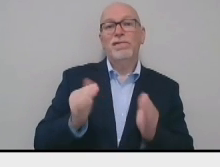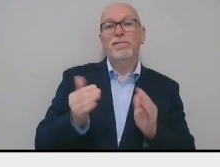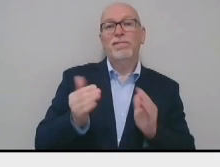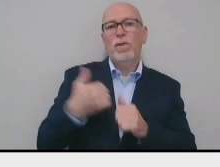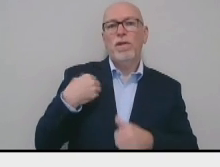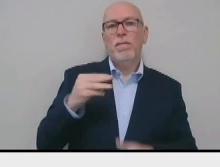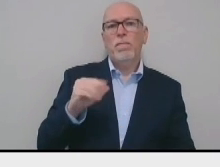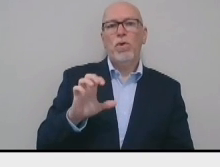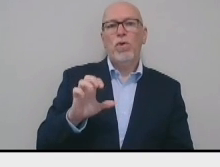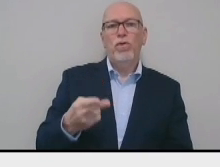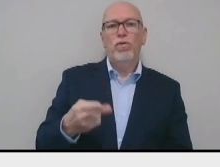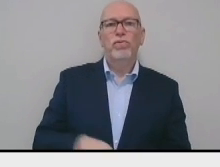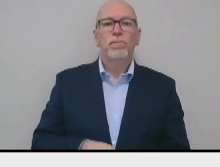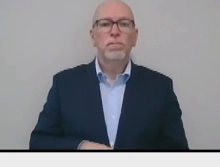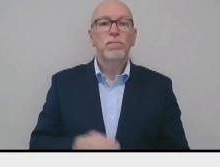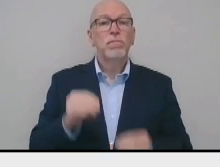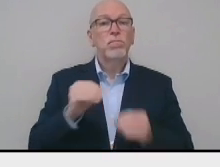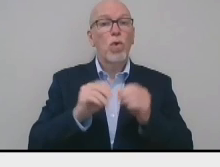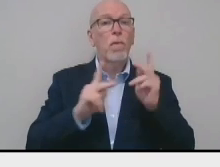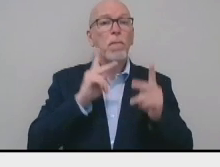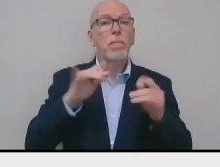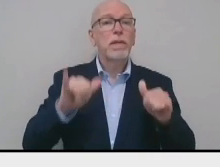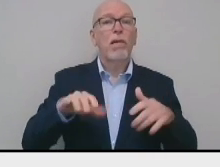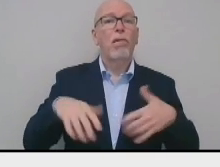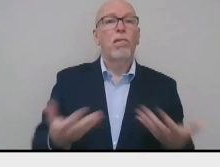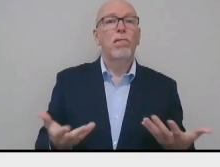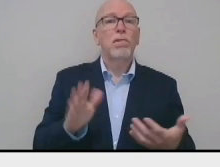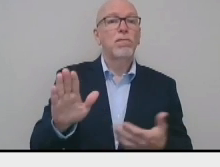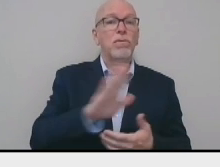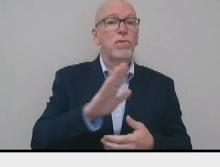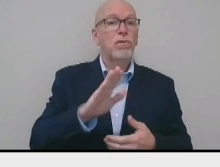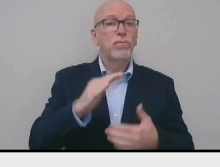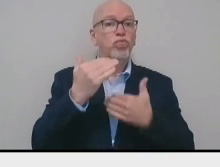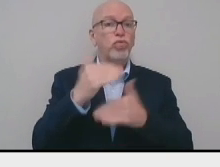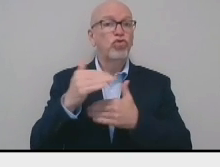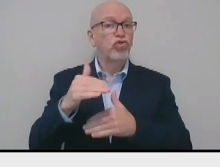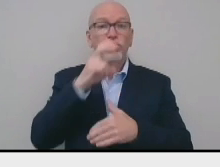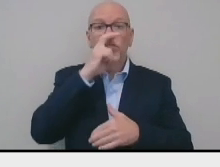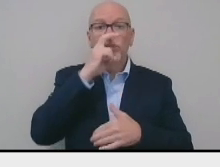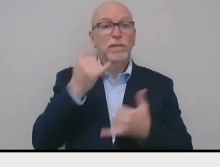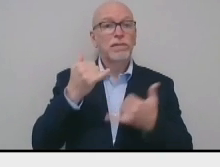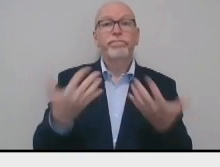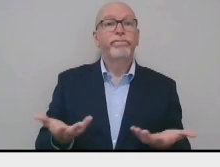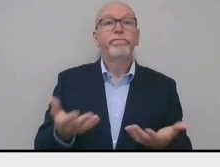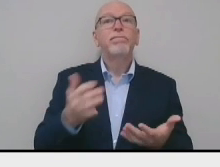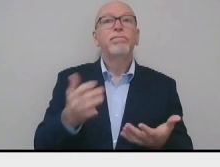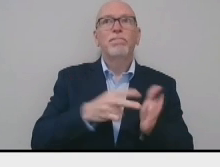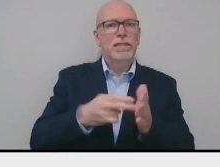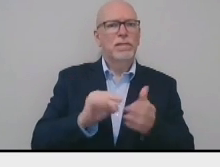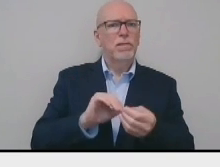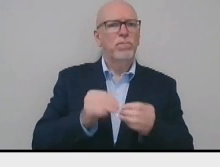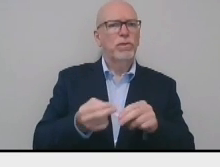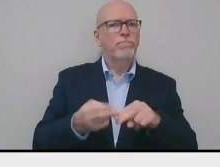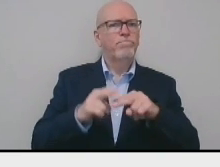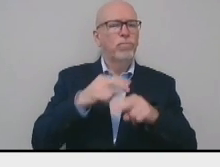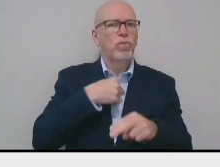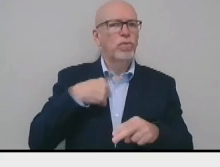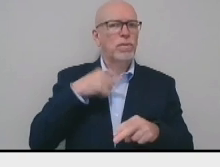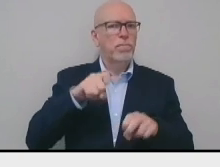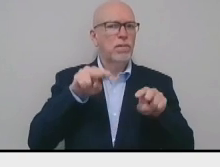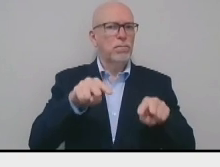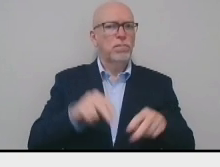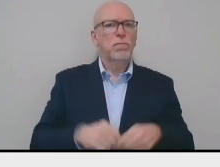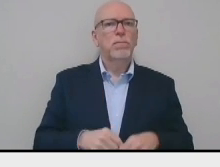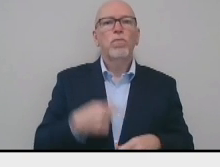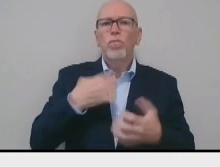As more communities relax their COVID restrictions, these numbers warrant our continued attention. We want every Hoosier to be